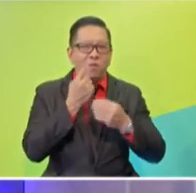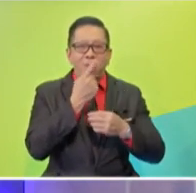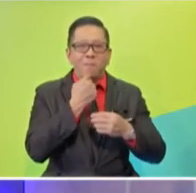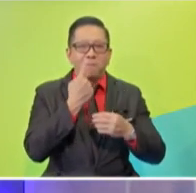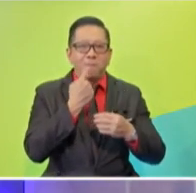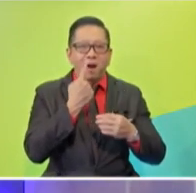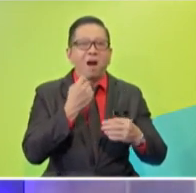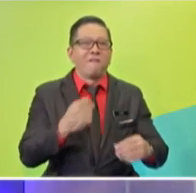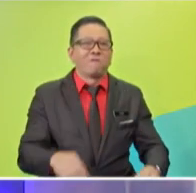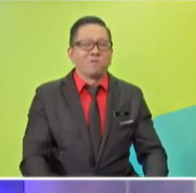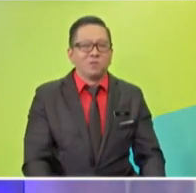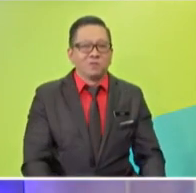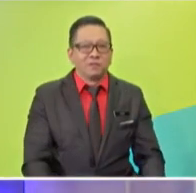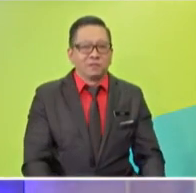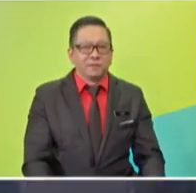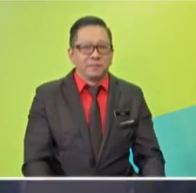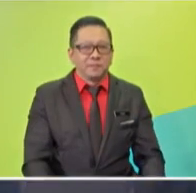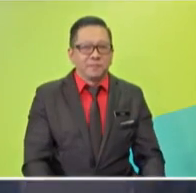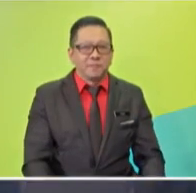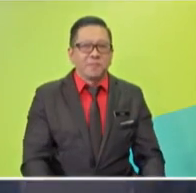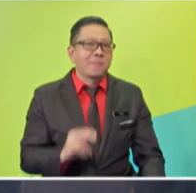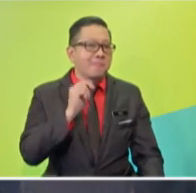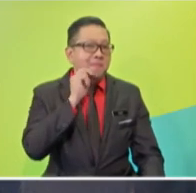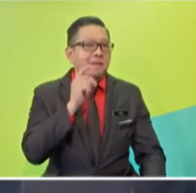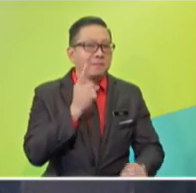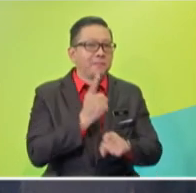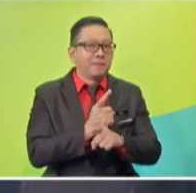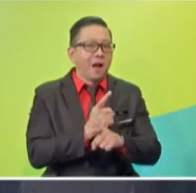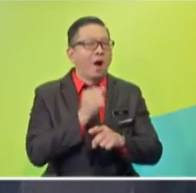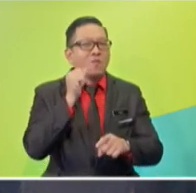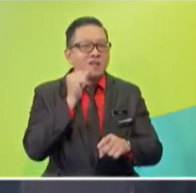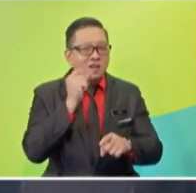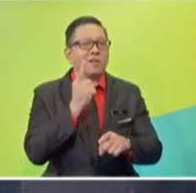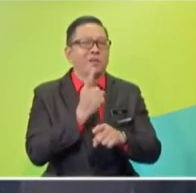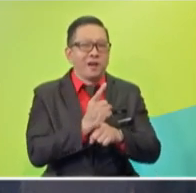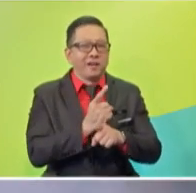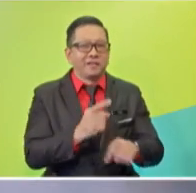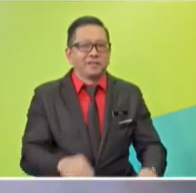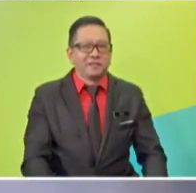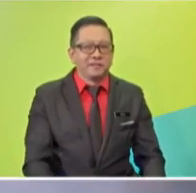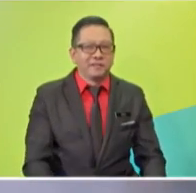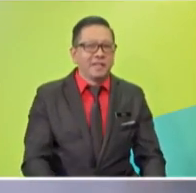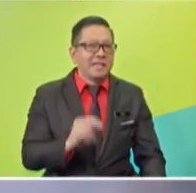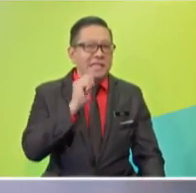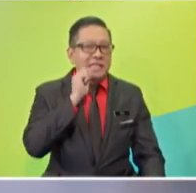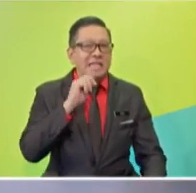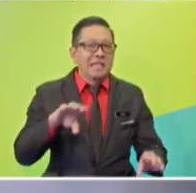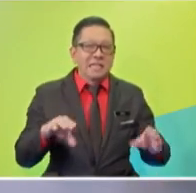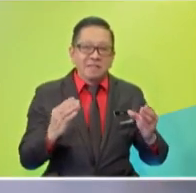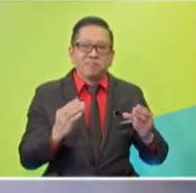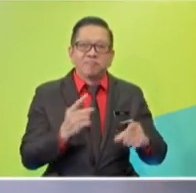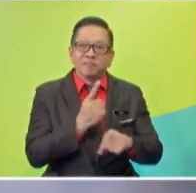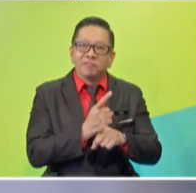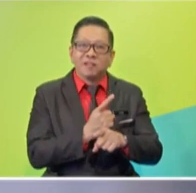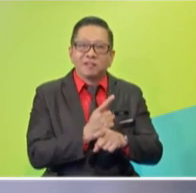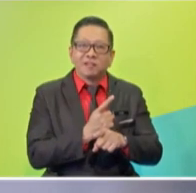around your mouth. So Ninzi got it correct. Auni. Auni got it correct. Ninzi did and Haris did. Should we give